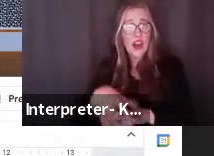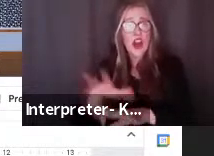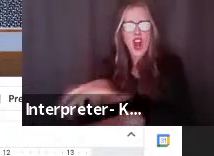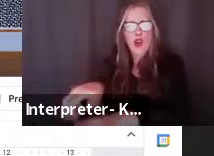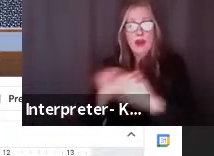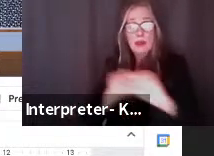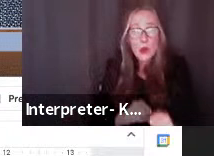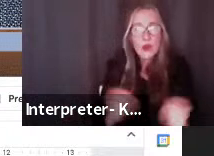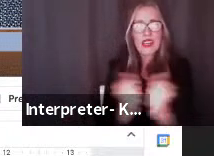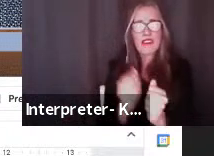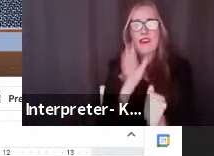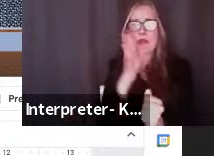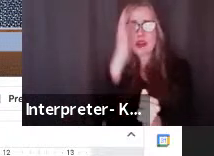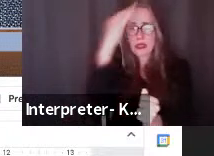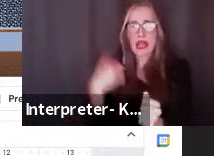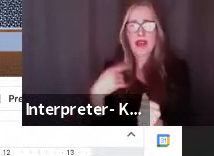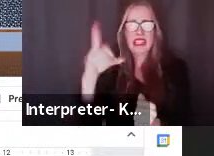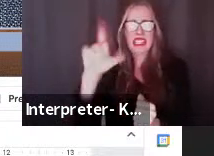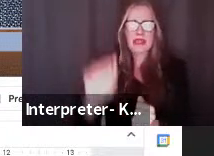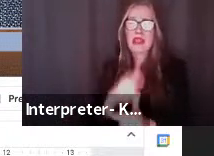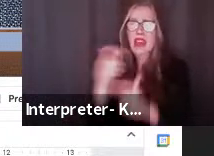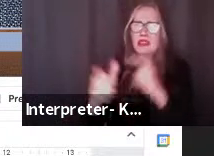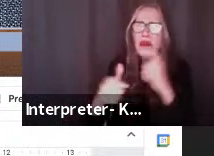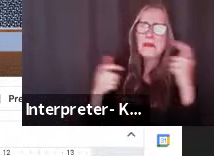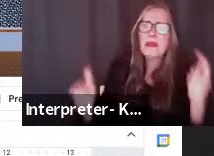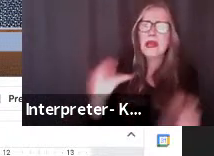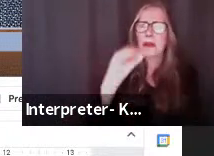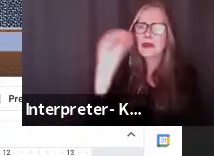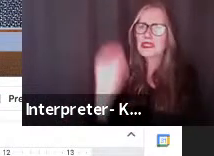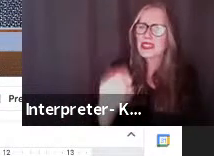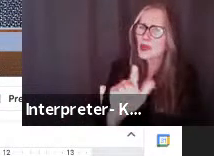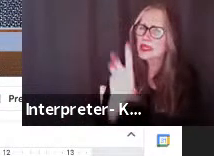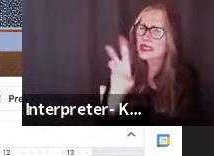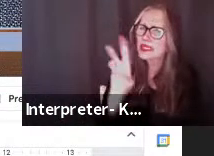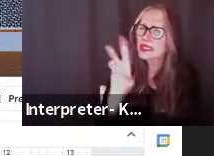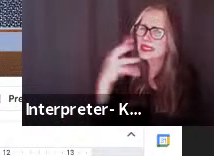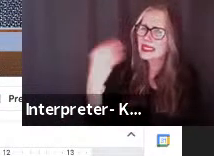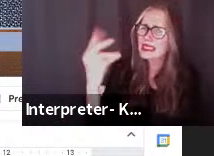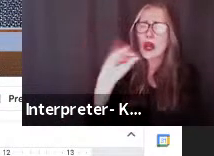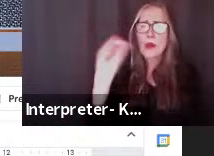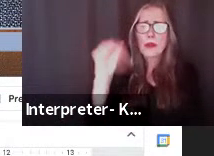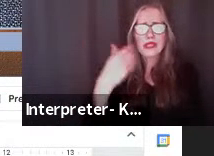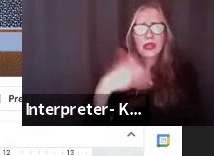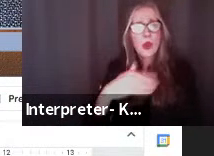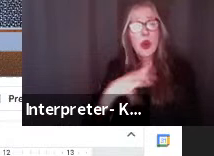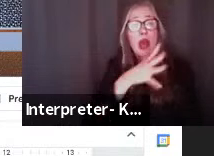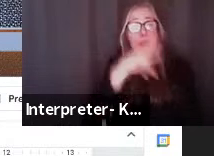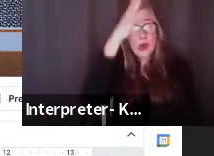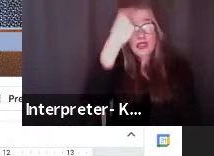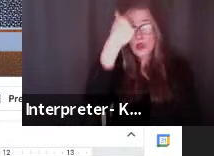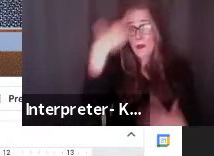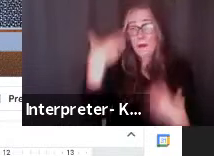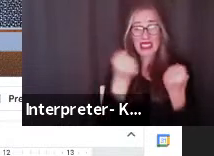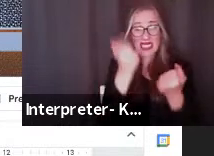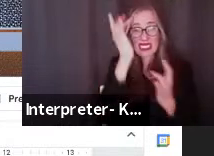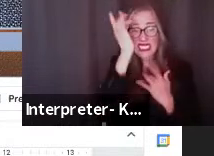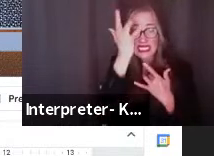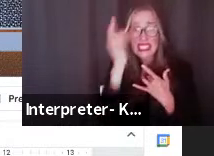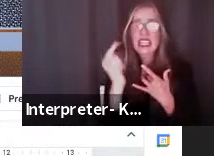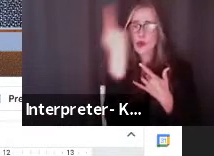disability so that's a huge percentage parental mental illness is one of the grounds on which the american